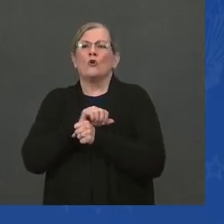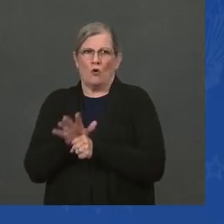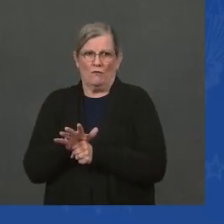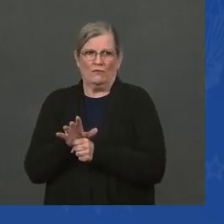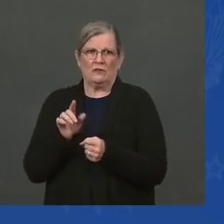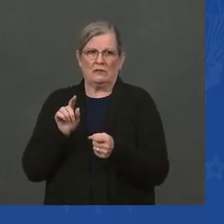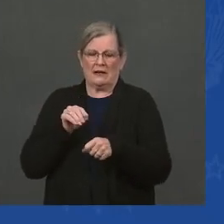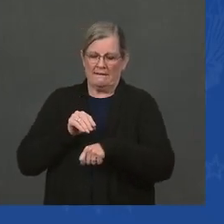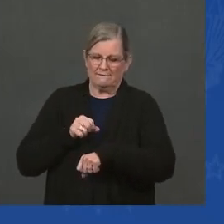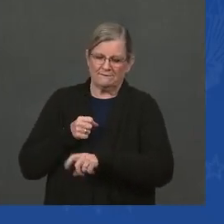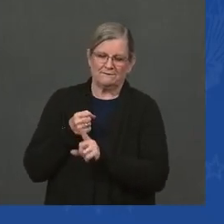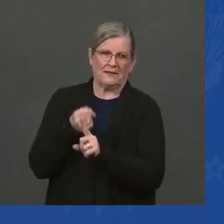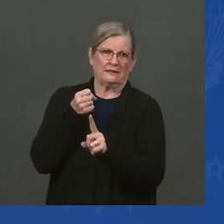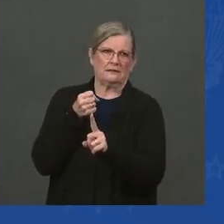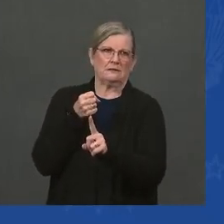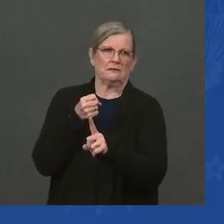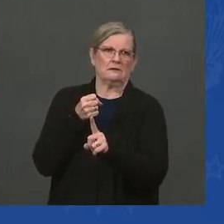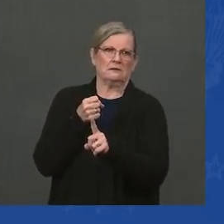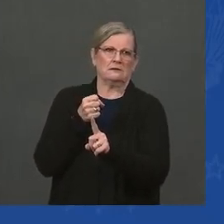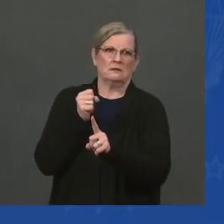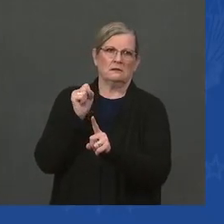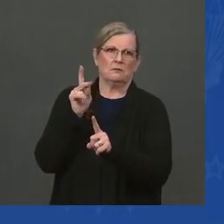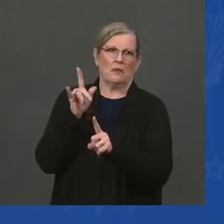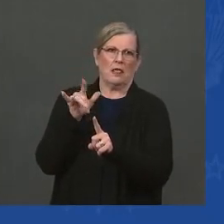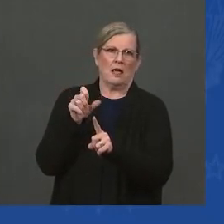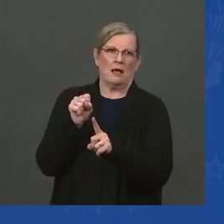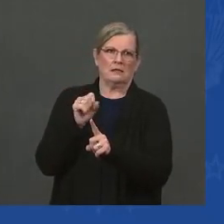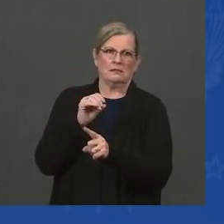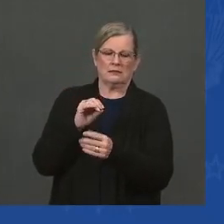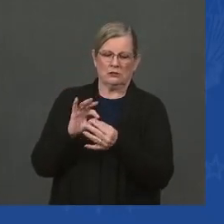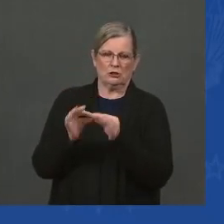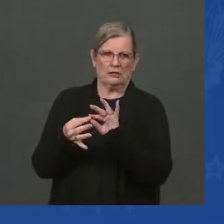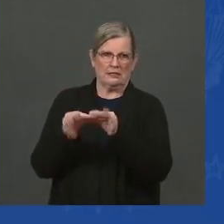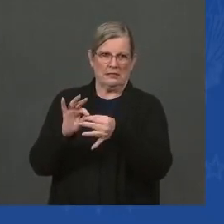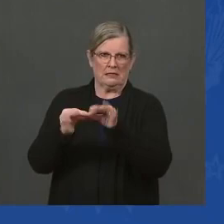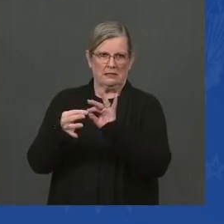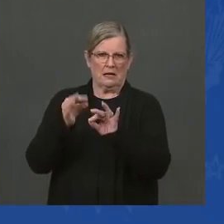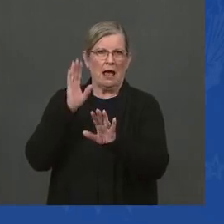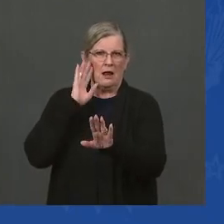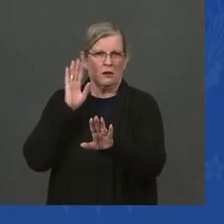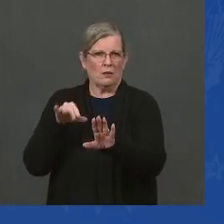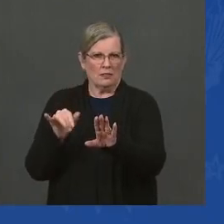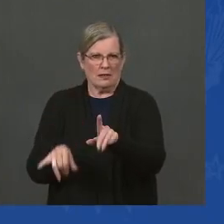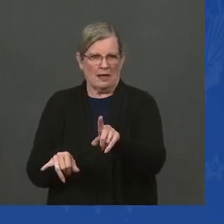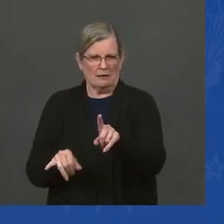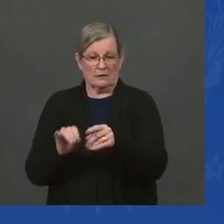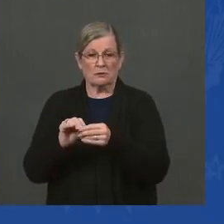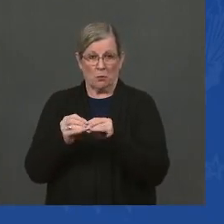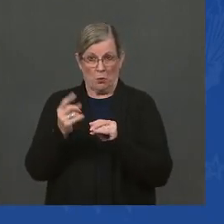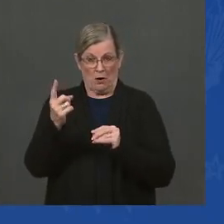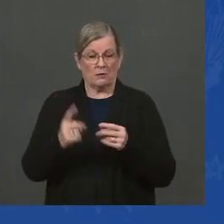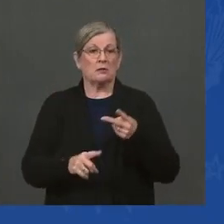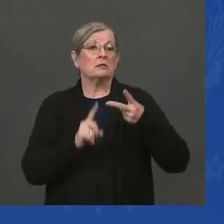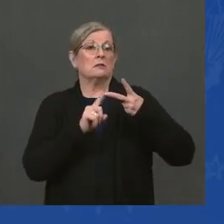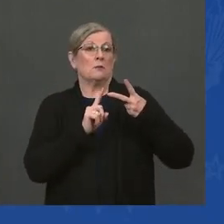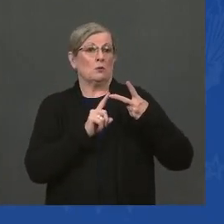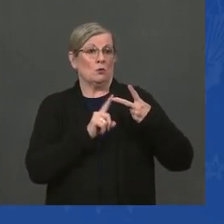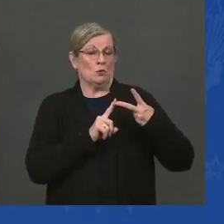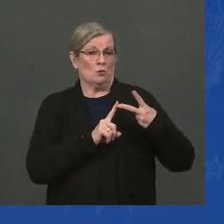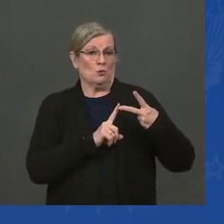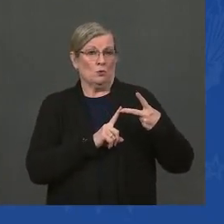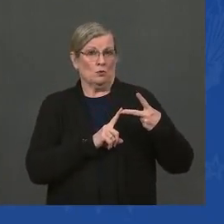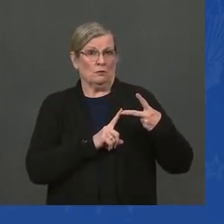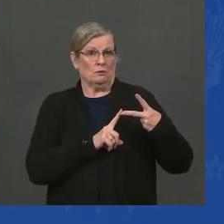I know I'm not trying to be instructive. I know you know this, number one. Number two, if you take a look